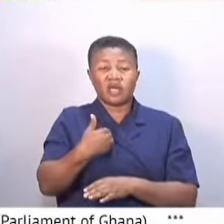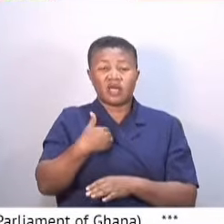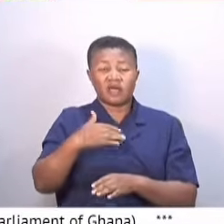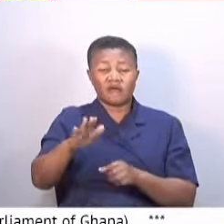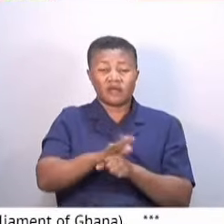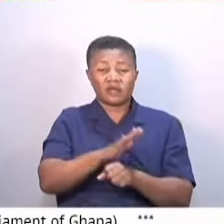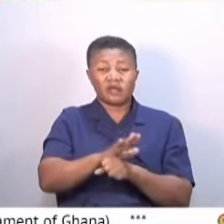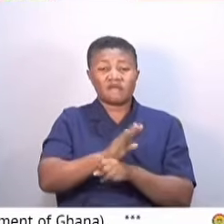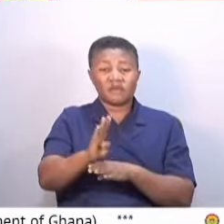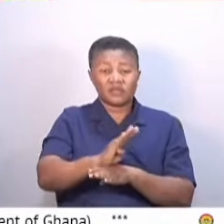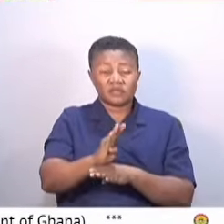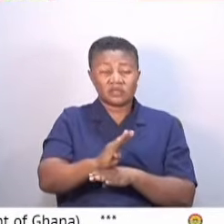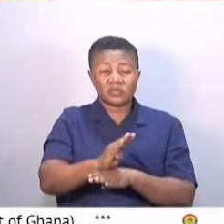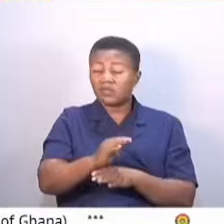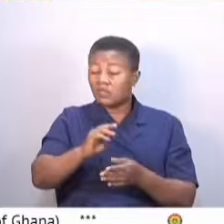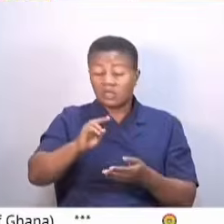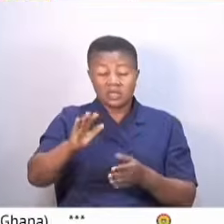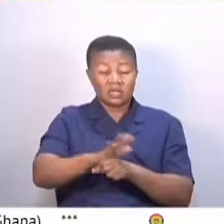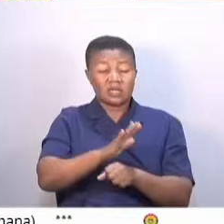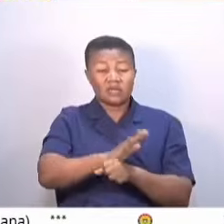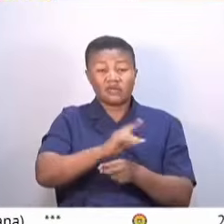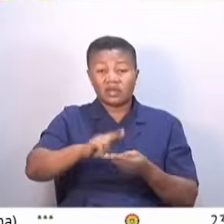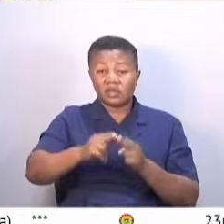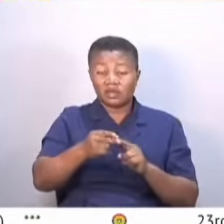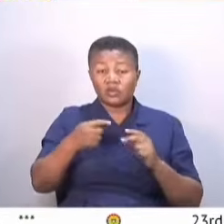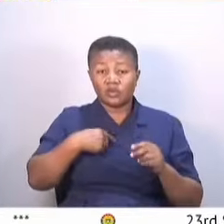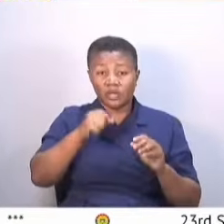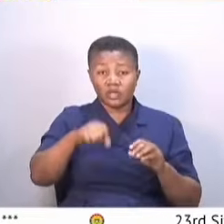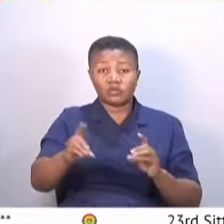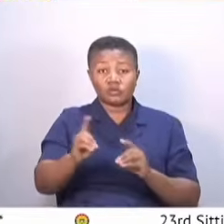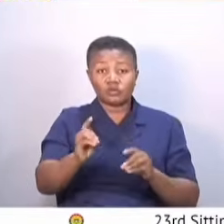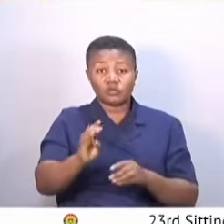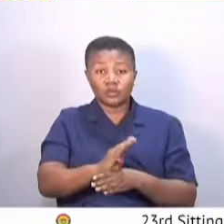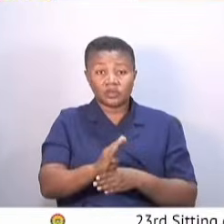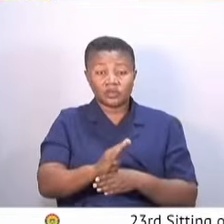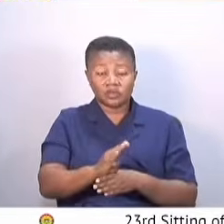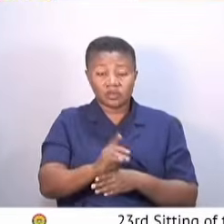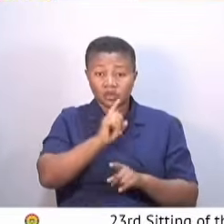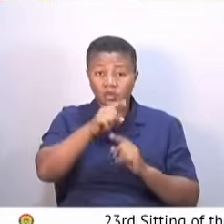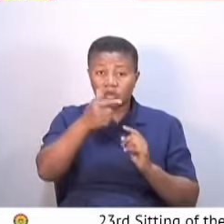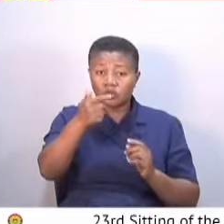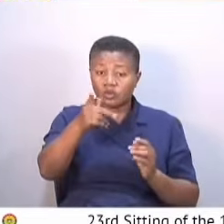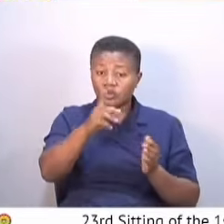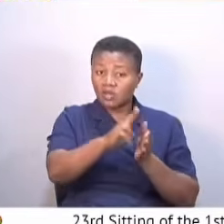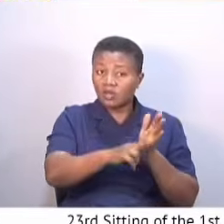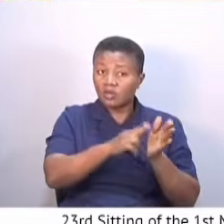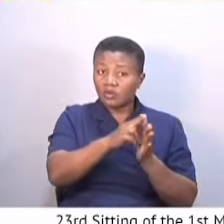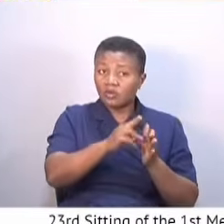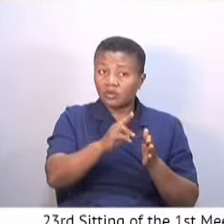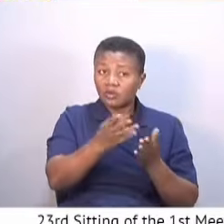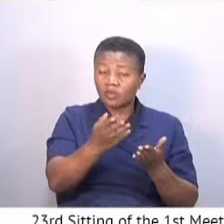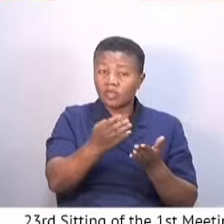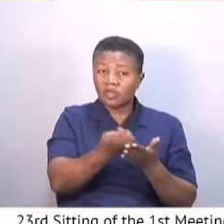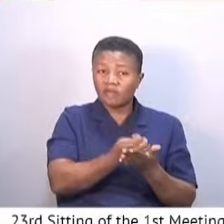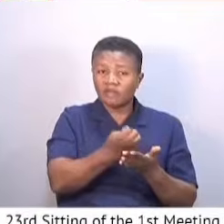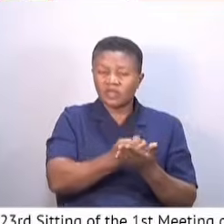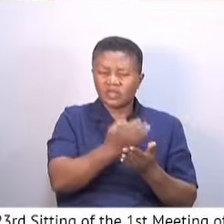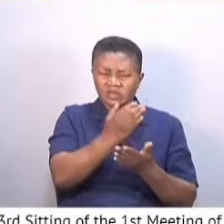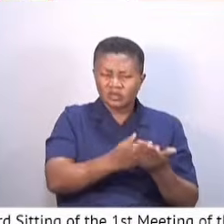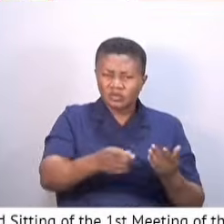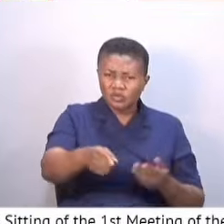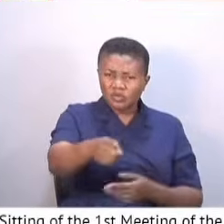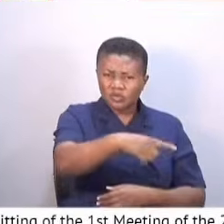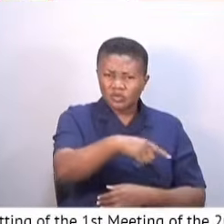numbers to do business. When you talk about 24-hour economy, it seems to me that some of you are refusing to